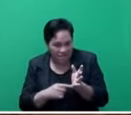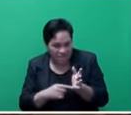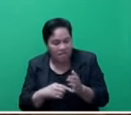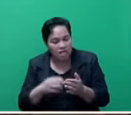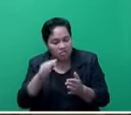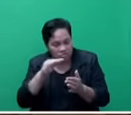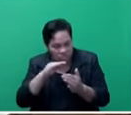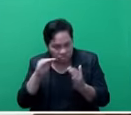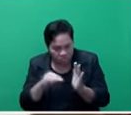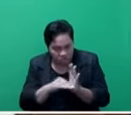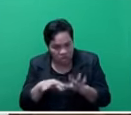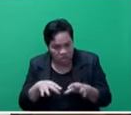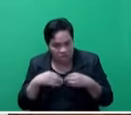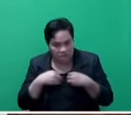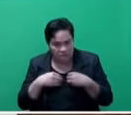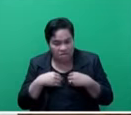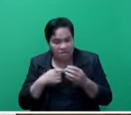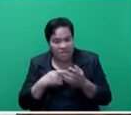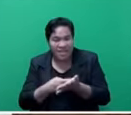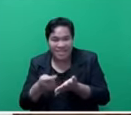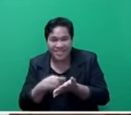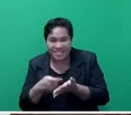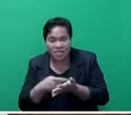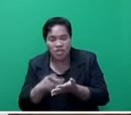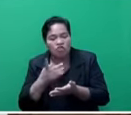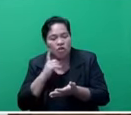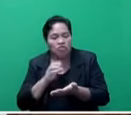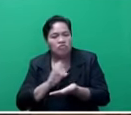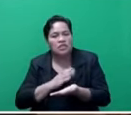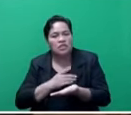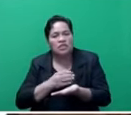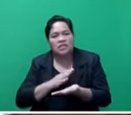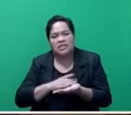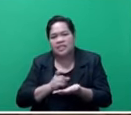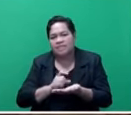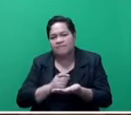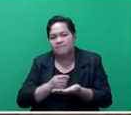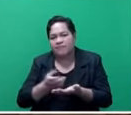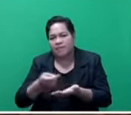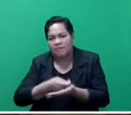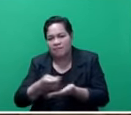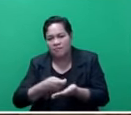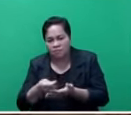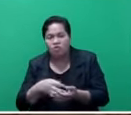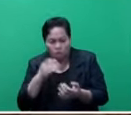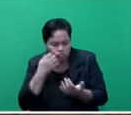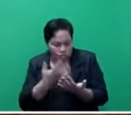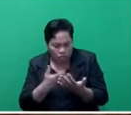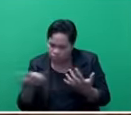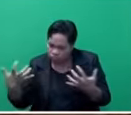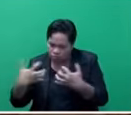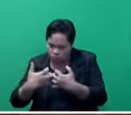rental, accepting undertaking with lessees to clear rental arrears with the respective period. So this shows to me that this whole system is working, is